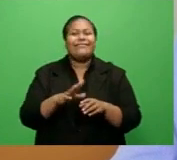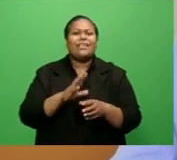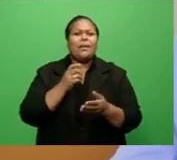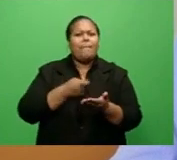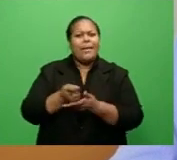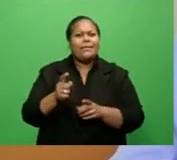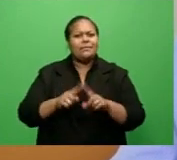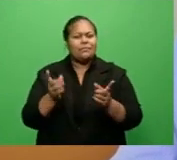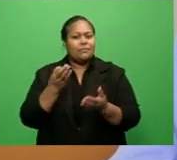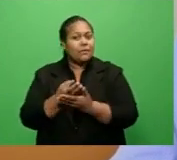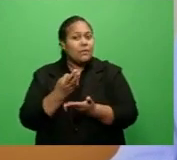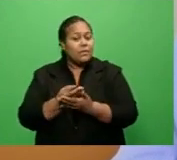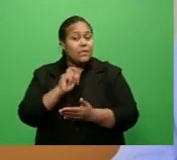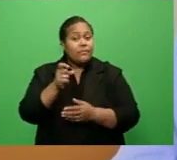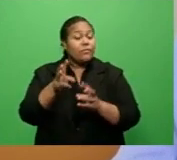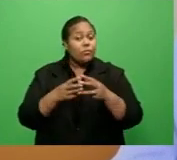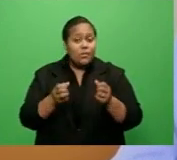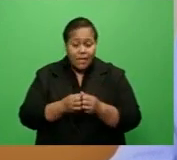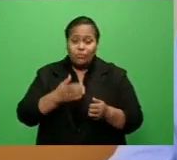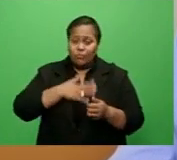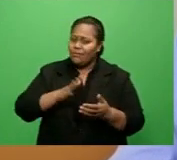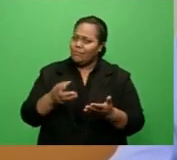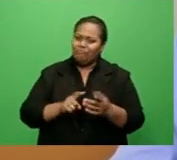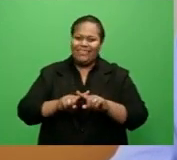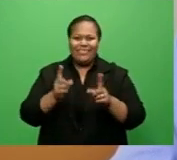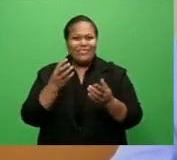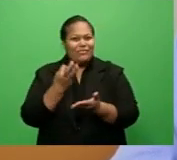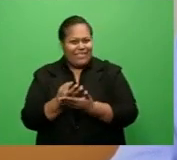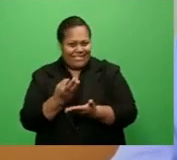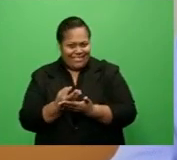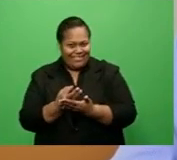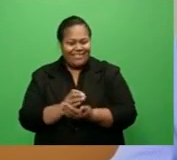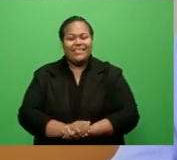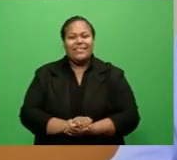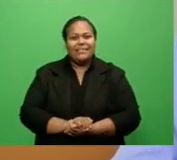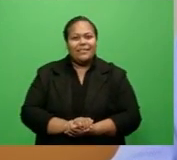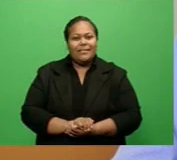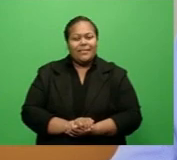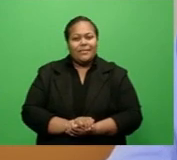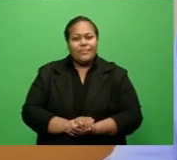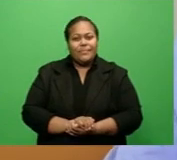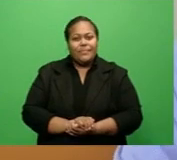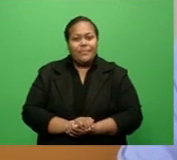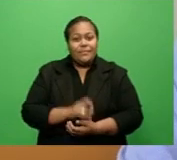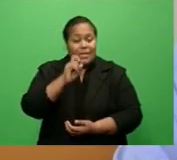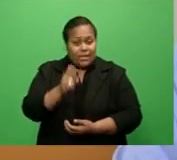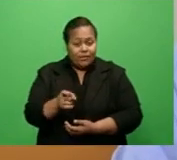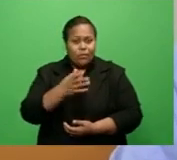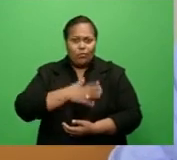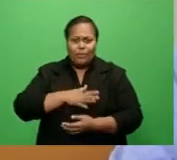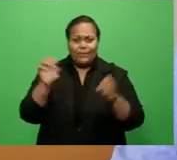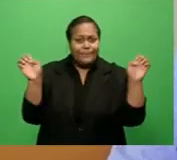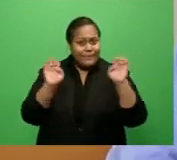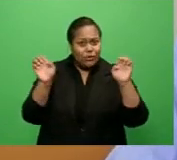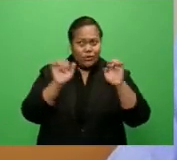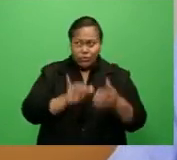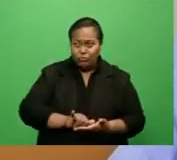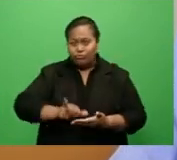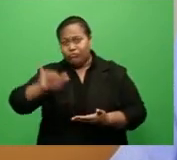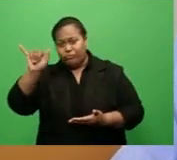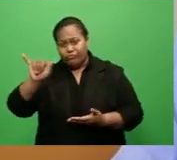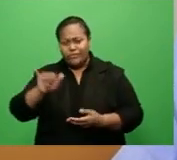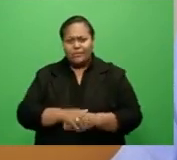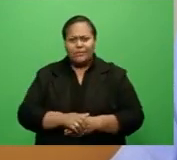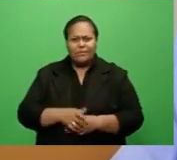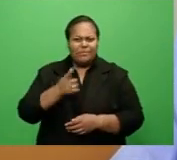weekend, you pay a different fee. So if somebody is required, to be airlifted urgently because the